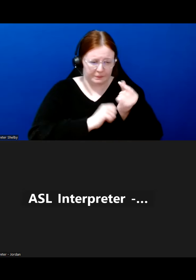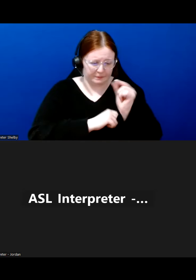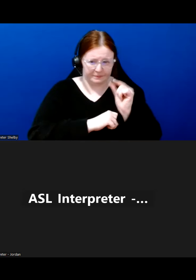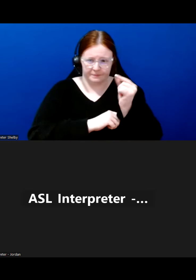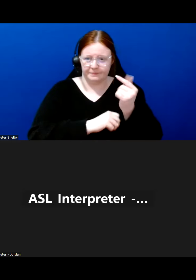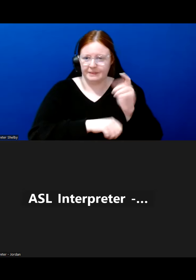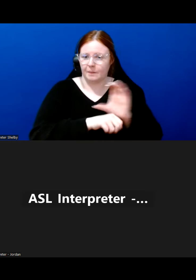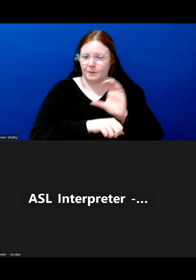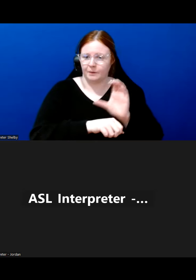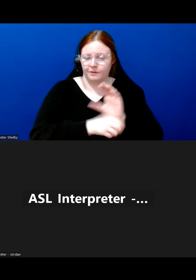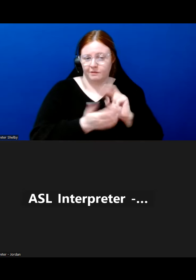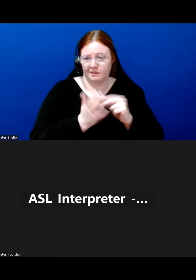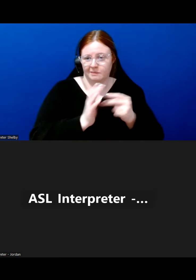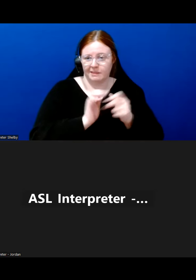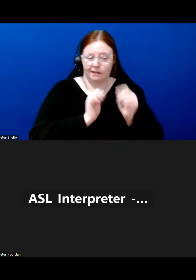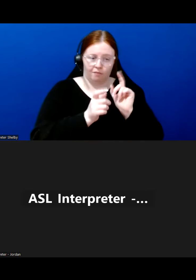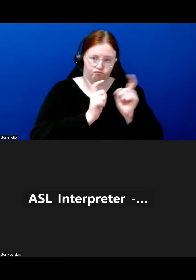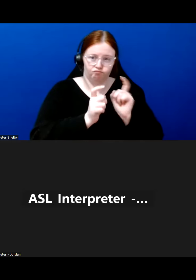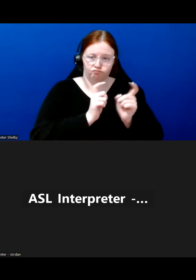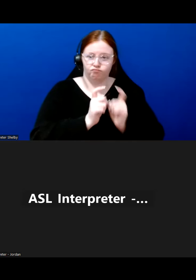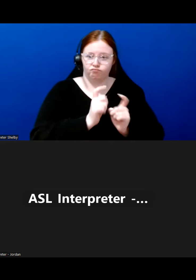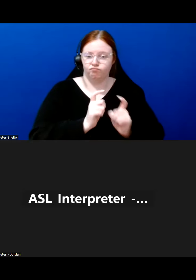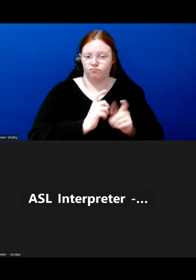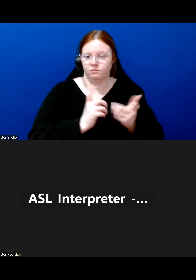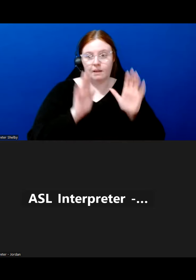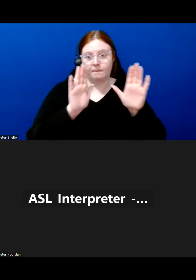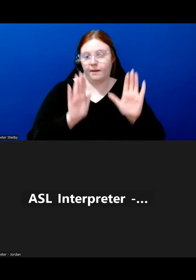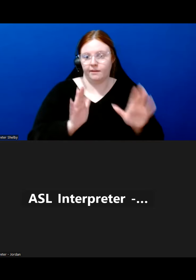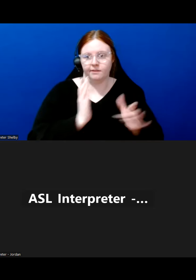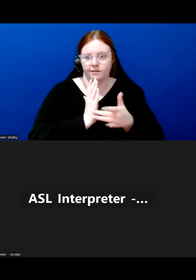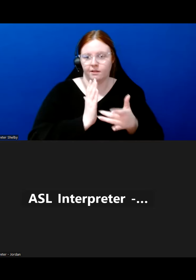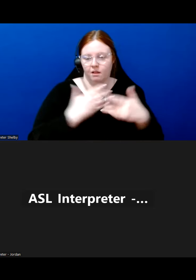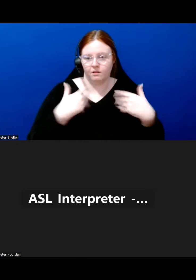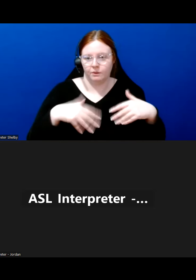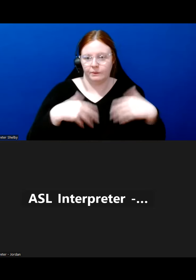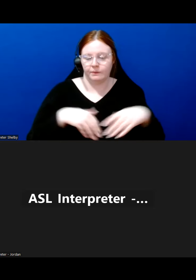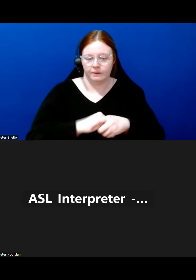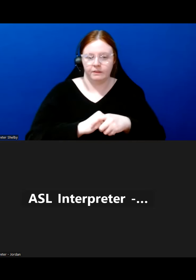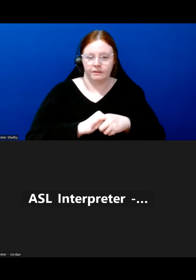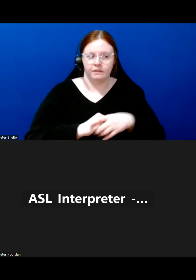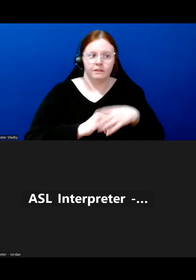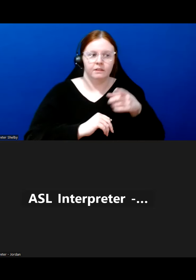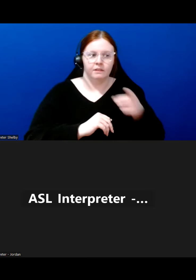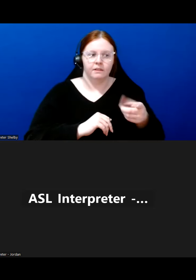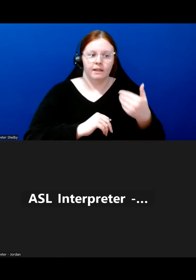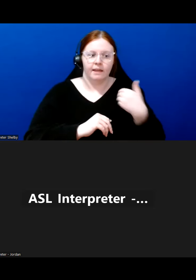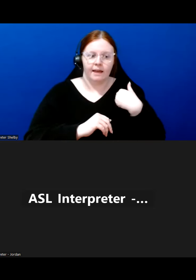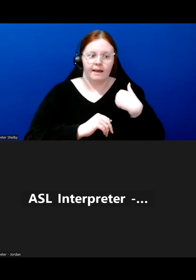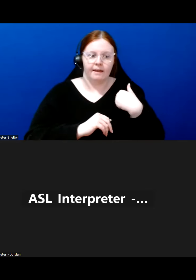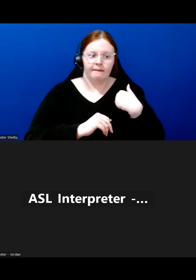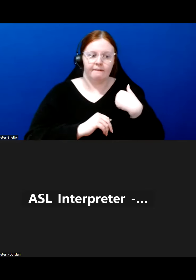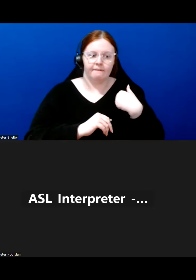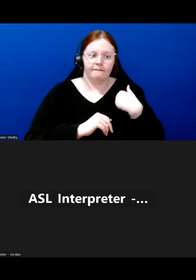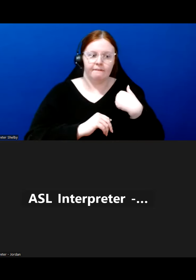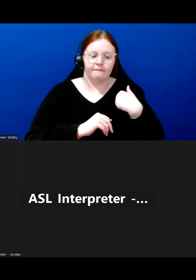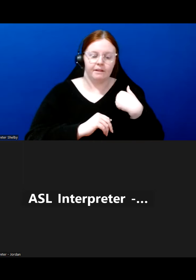customizable computers. So it's really quite amazing what they can do. They do have features that allow us